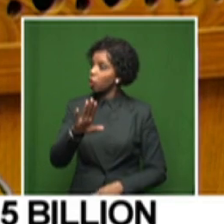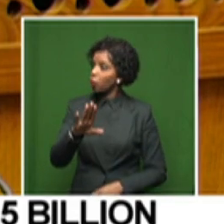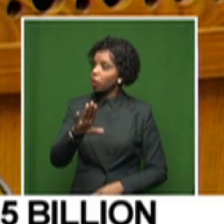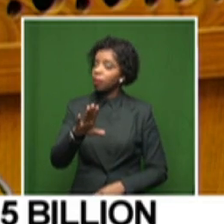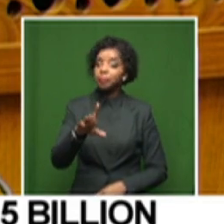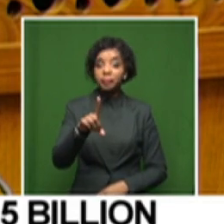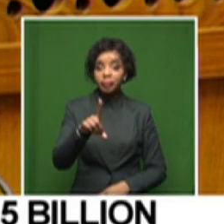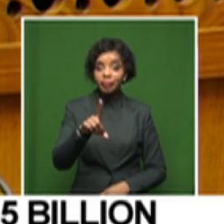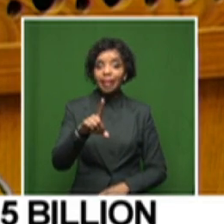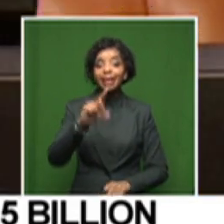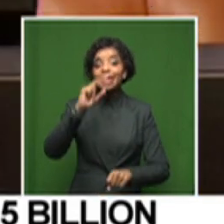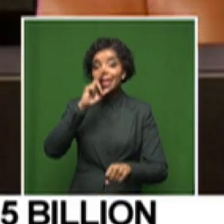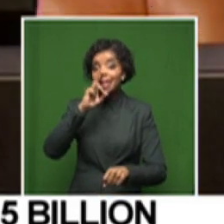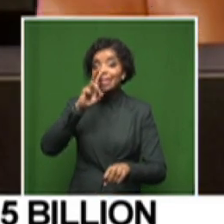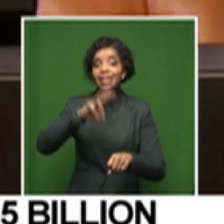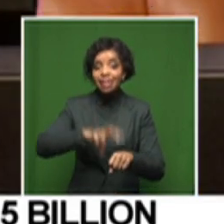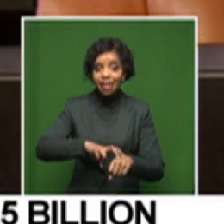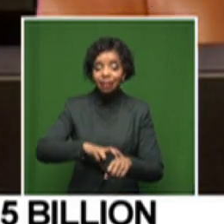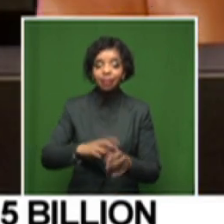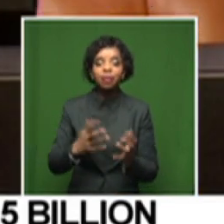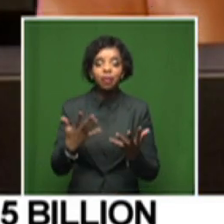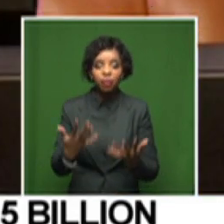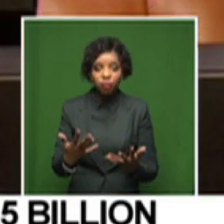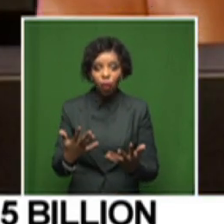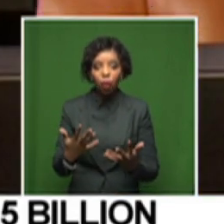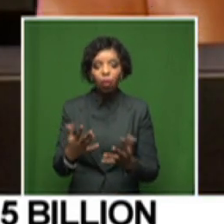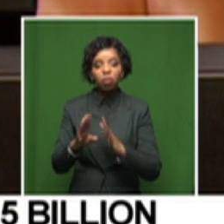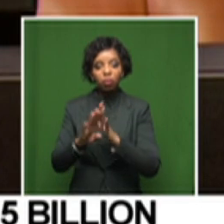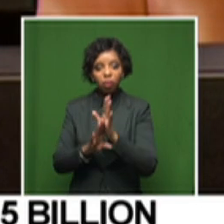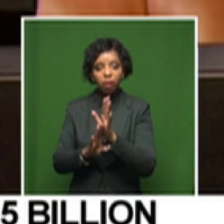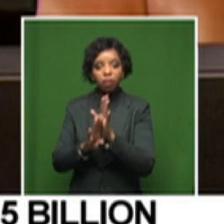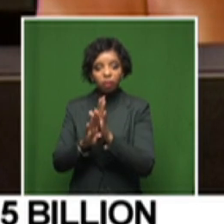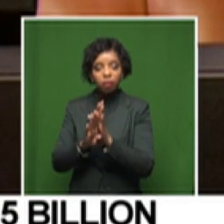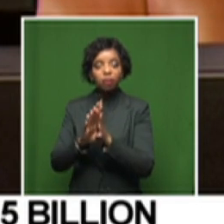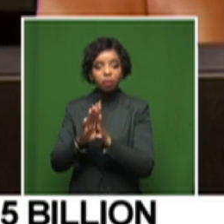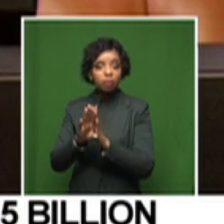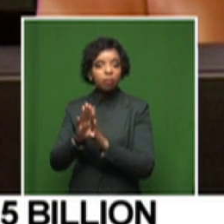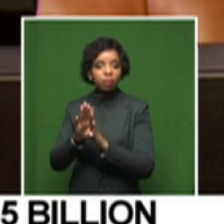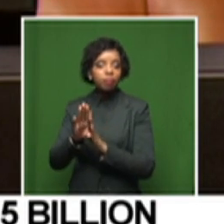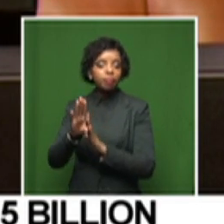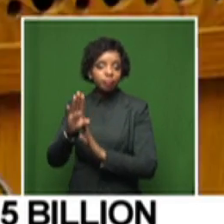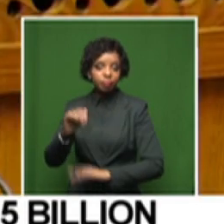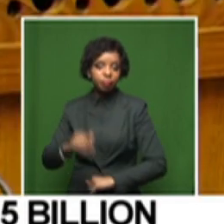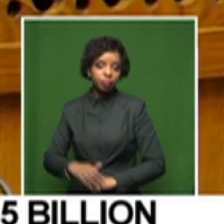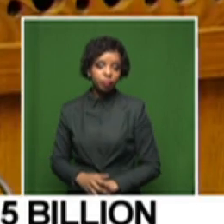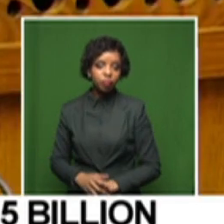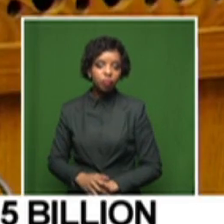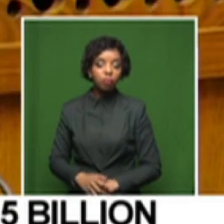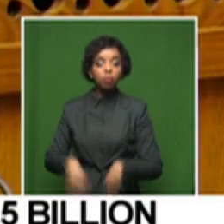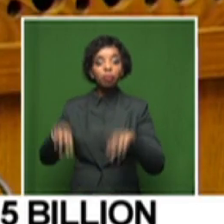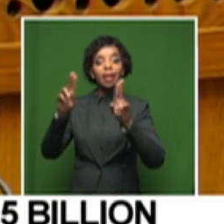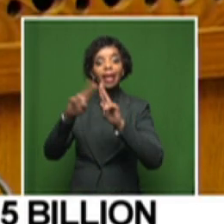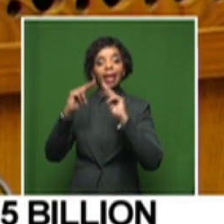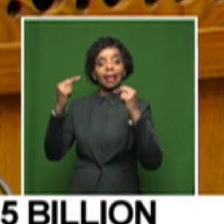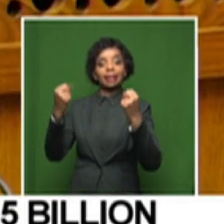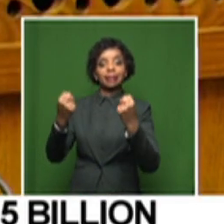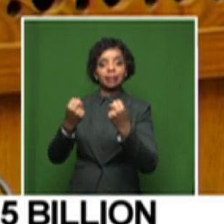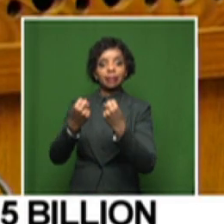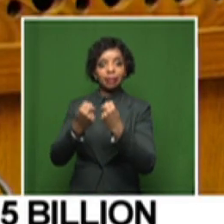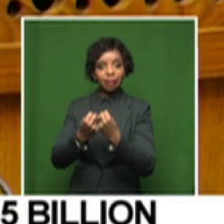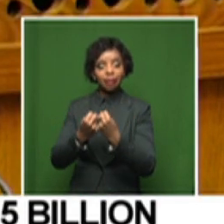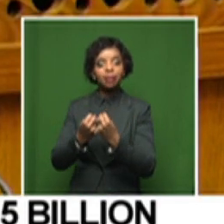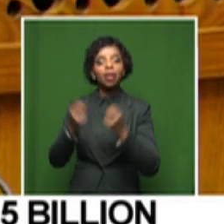underline the need for a comprehensive procurement reform. The National Treasury has withdrawn the